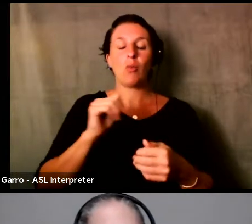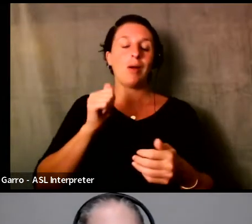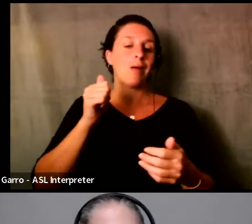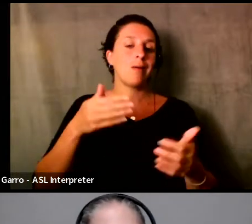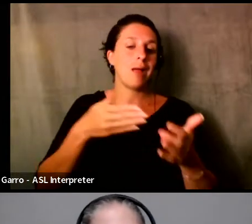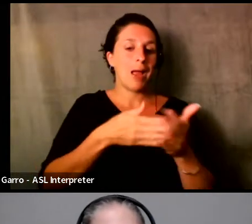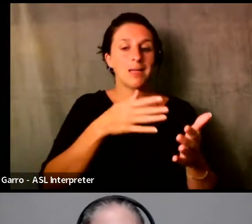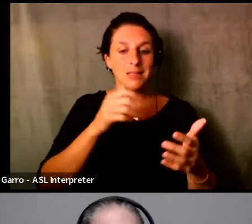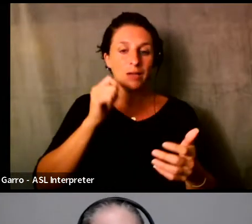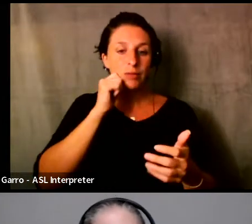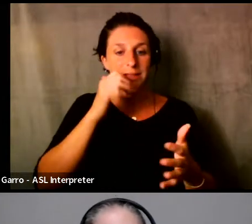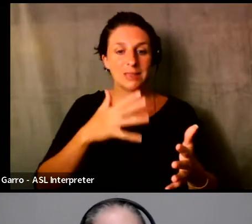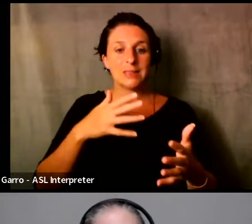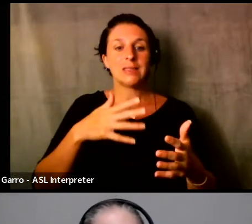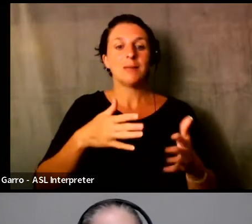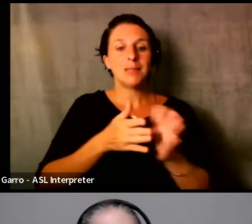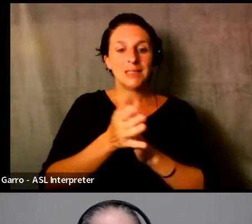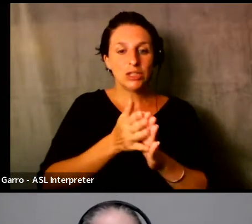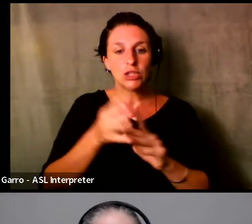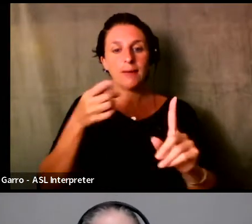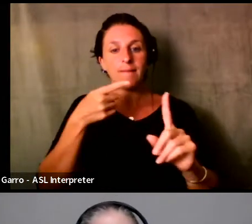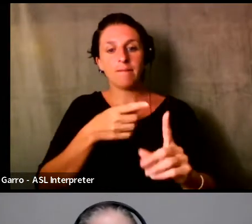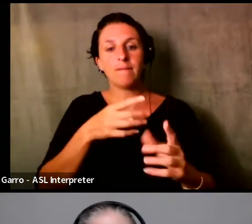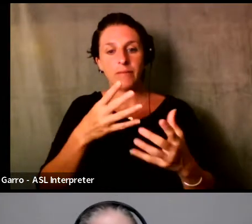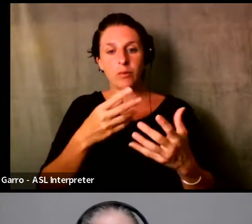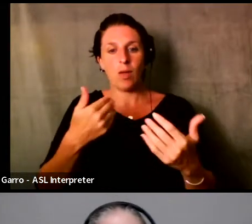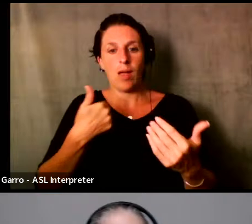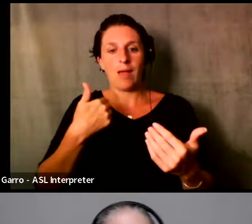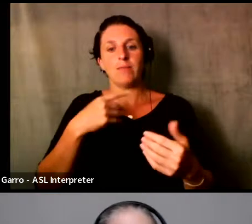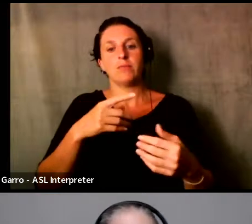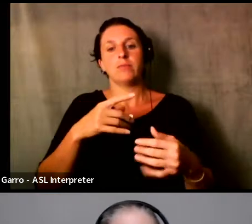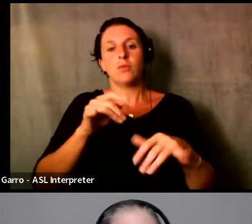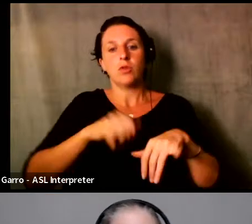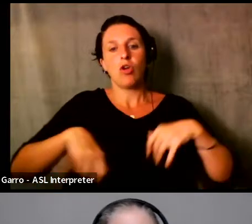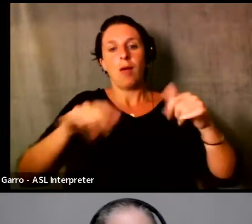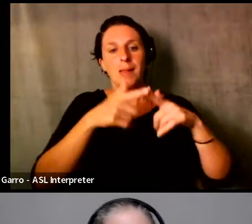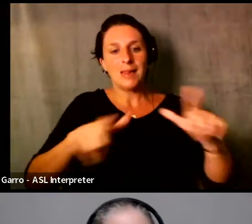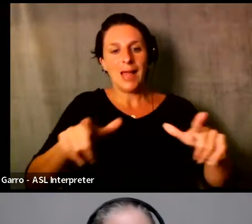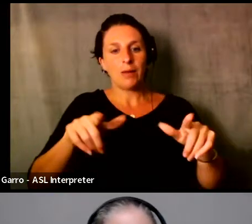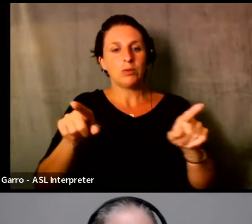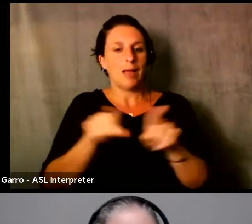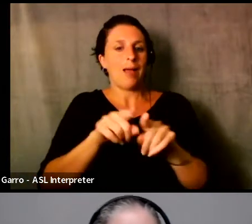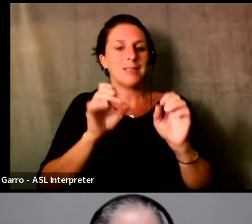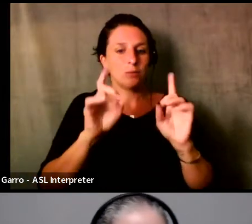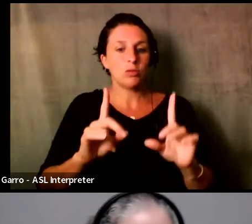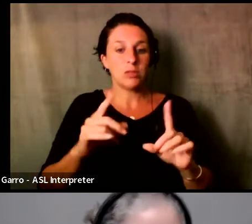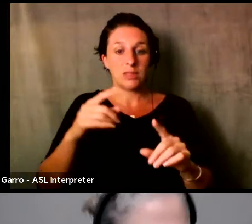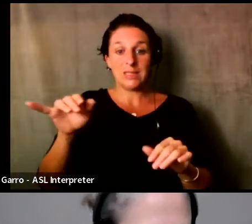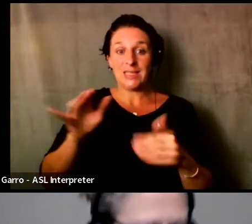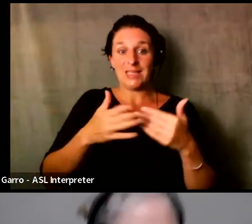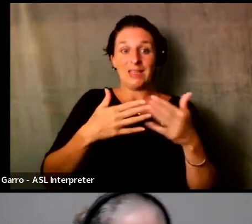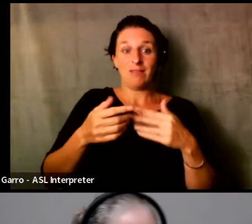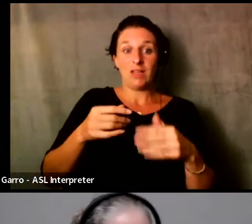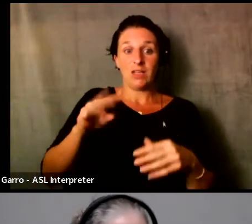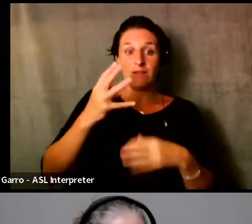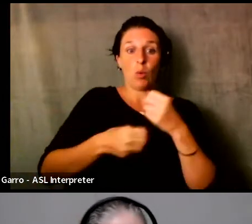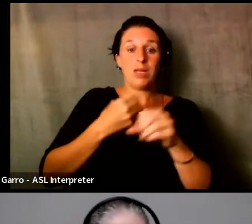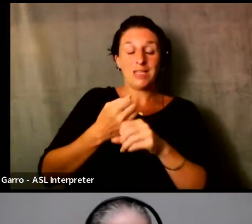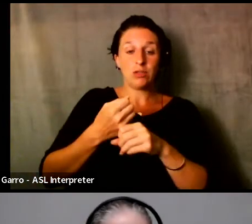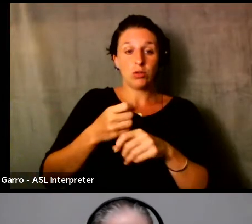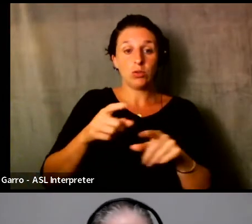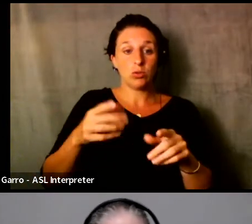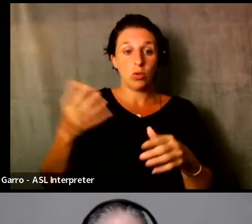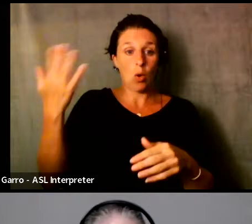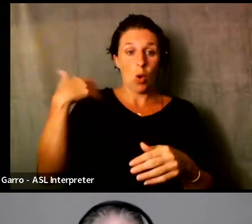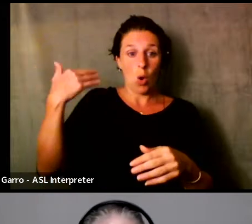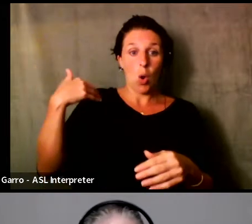had common language as educators. Because even 4 years ago, for me to be speaking as comfortably as I am